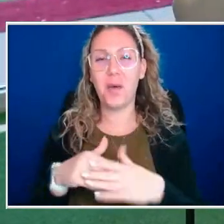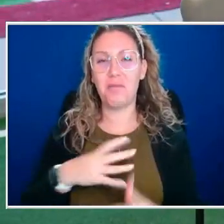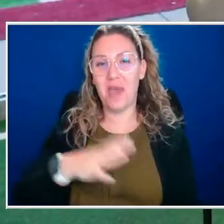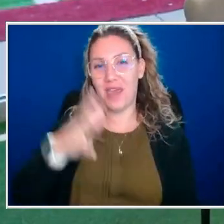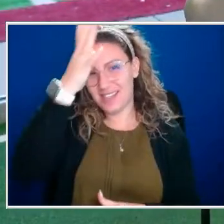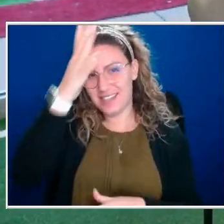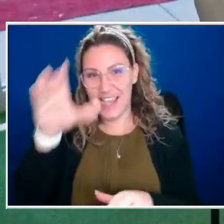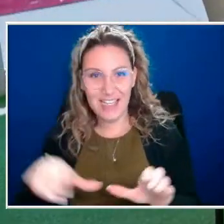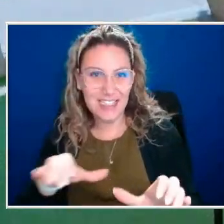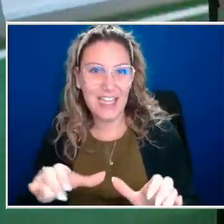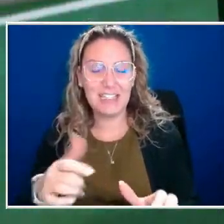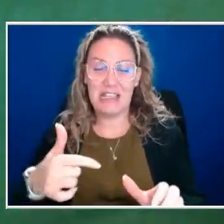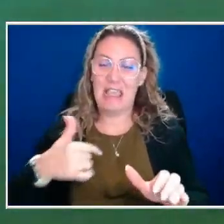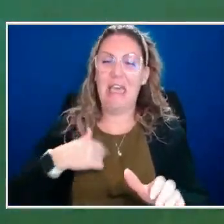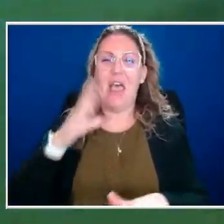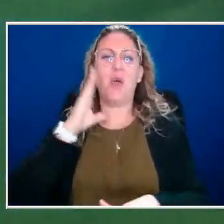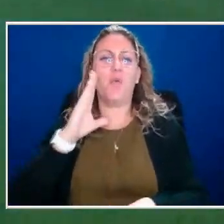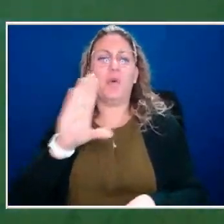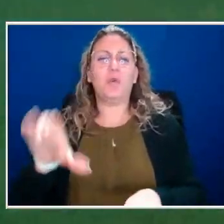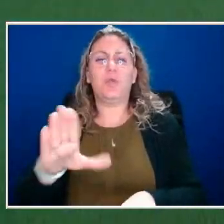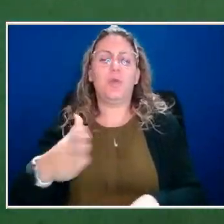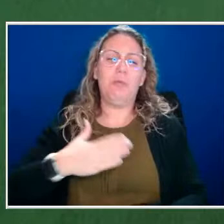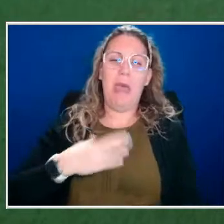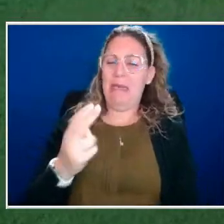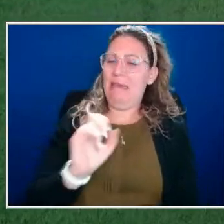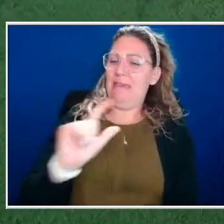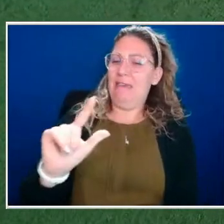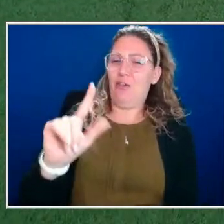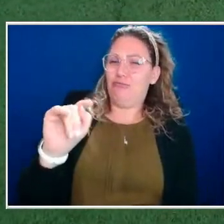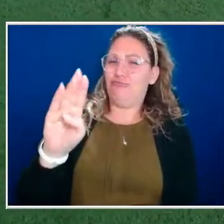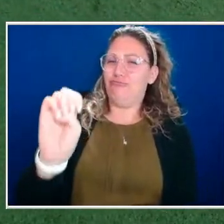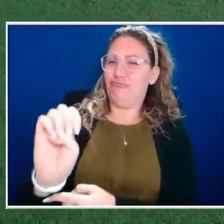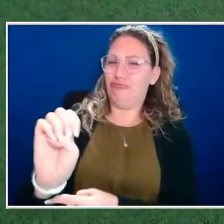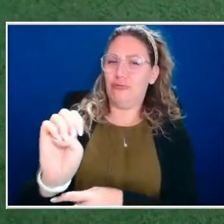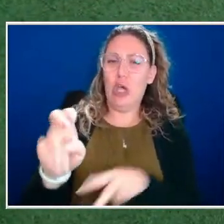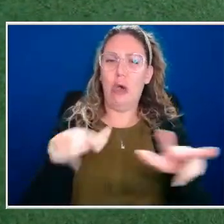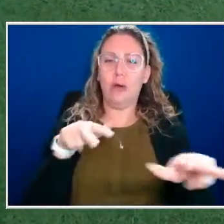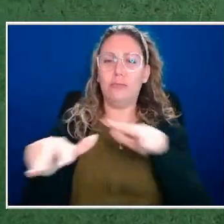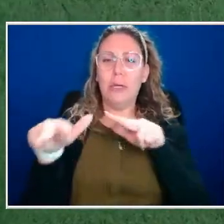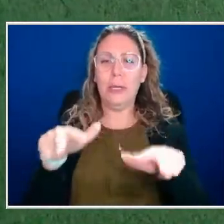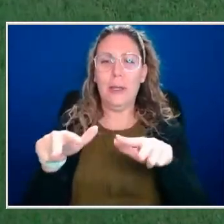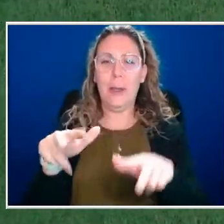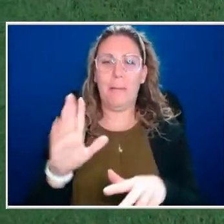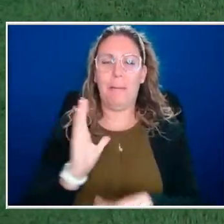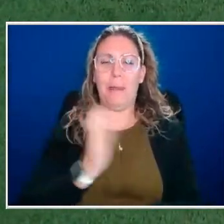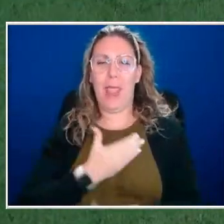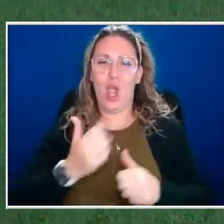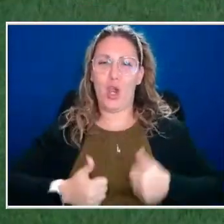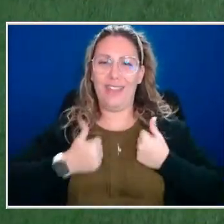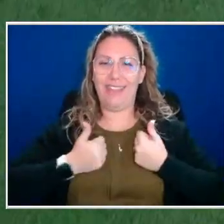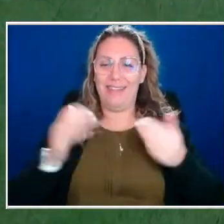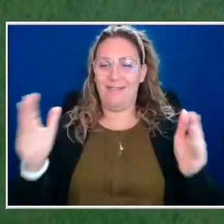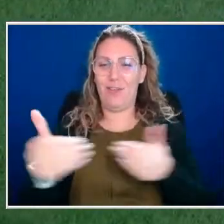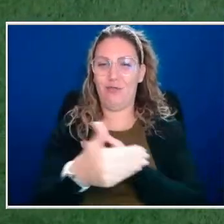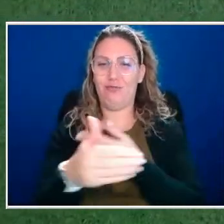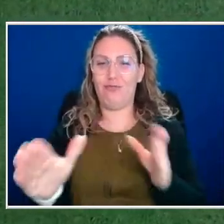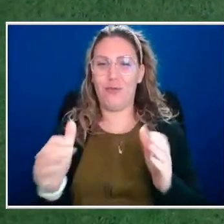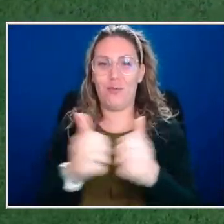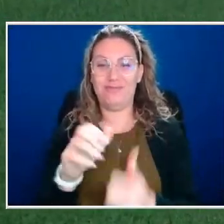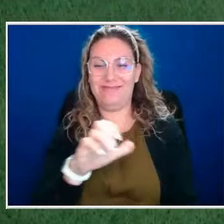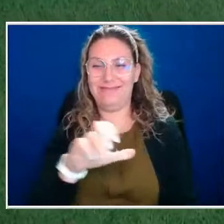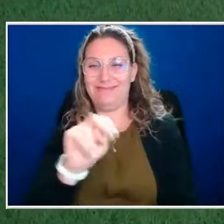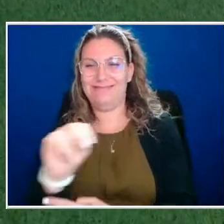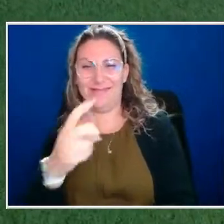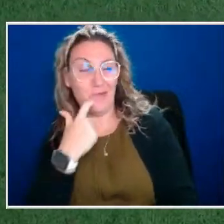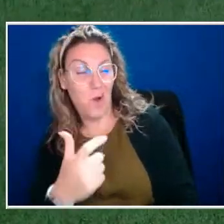do my heel-toe walks now, everybody. And he walks around the living room with CNN on. Am I doing it right?